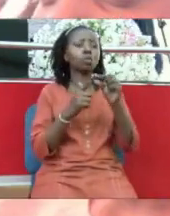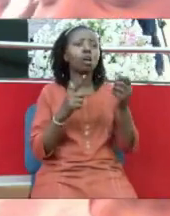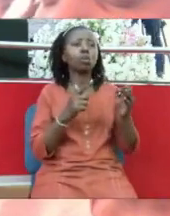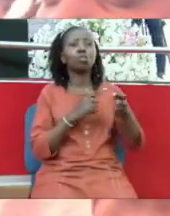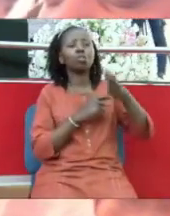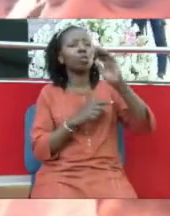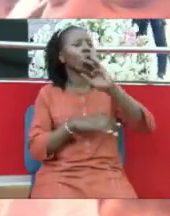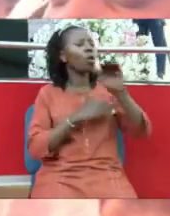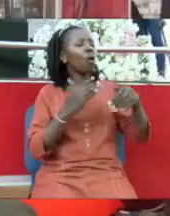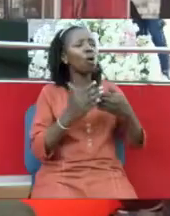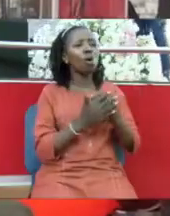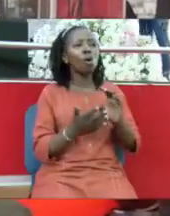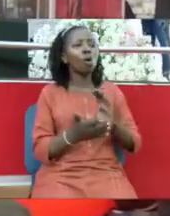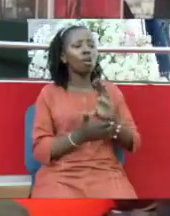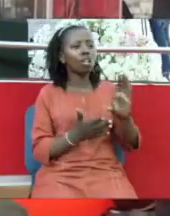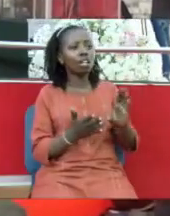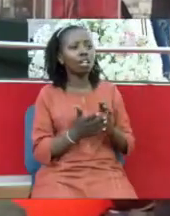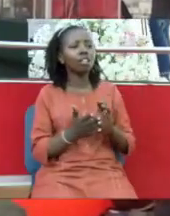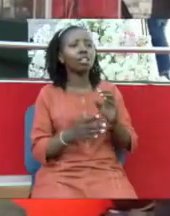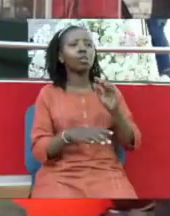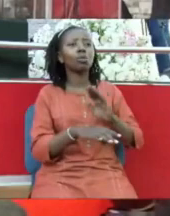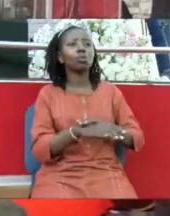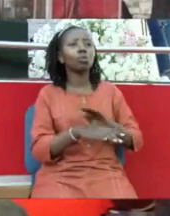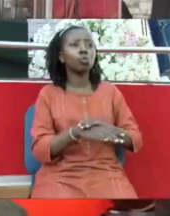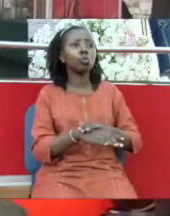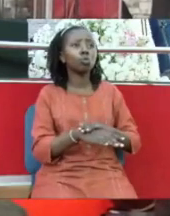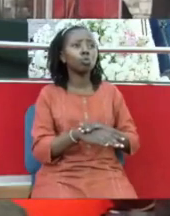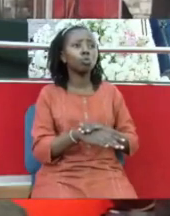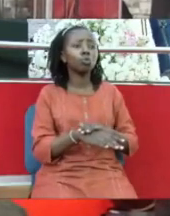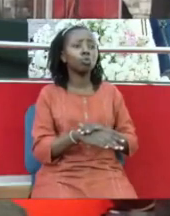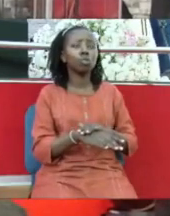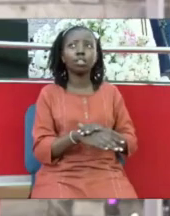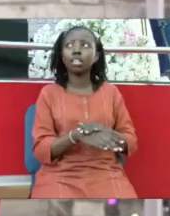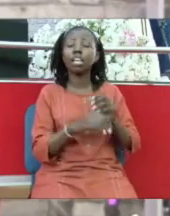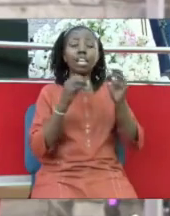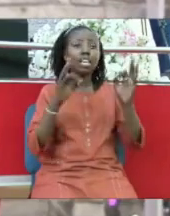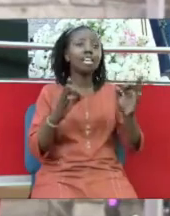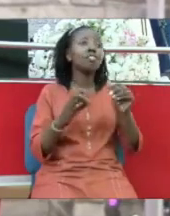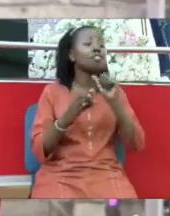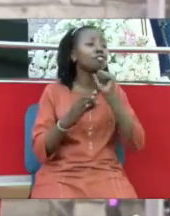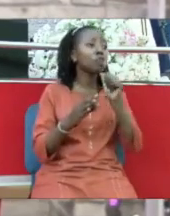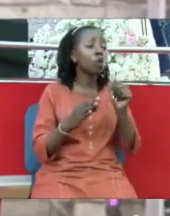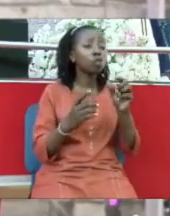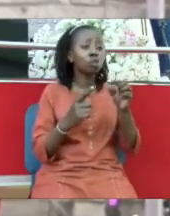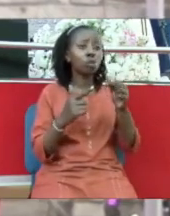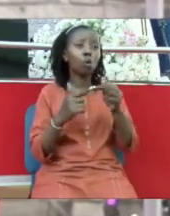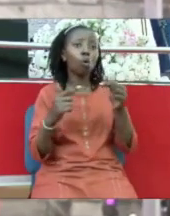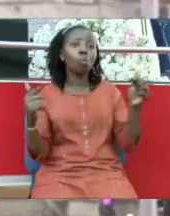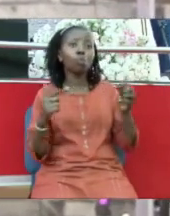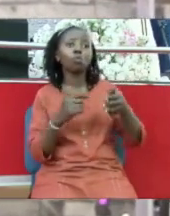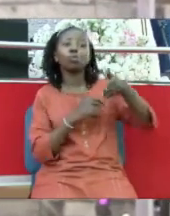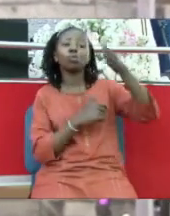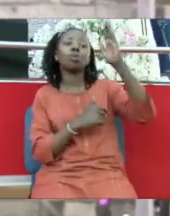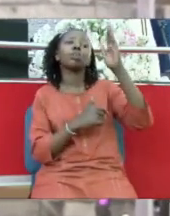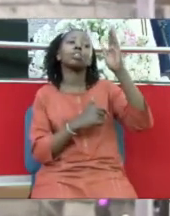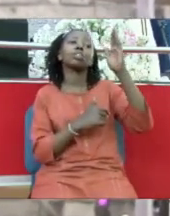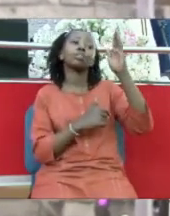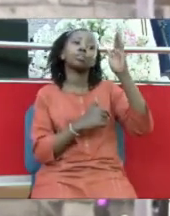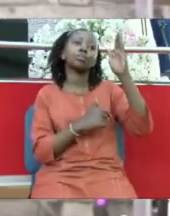culture is good as long as it is not contrary to the word of God. That is a simple rule of